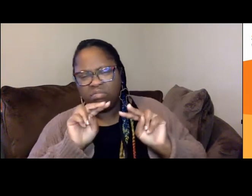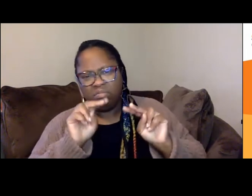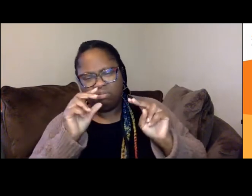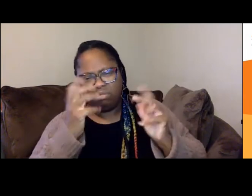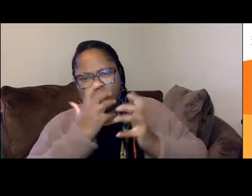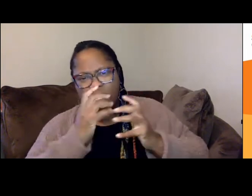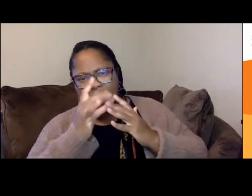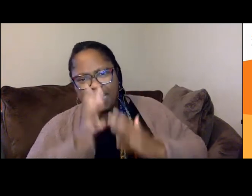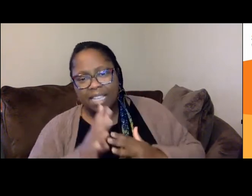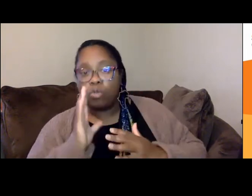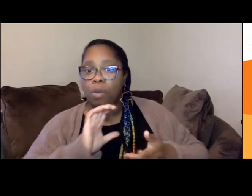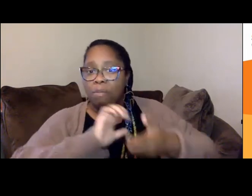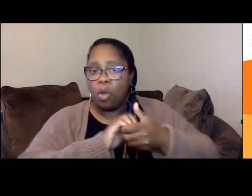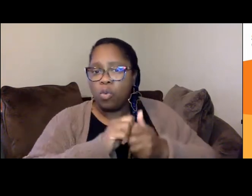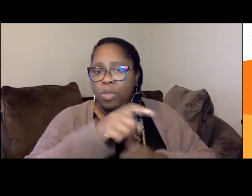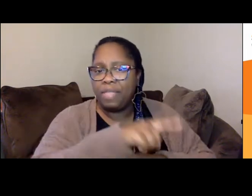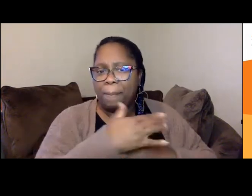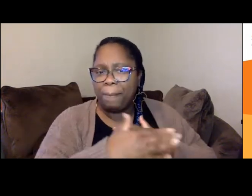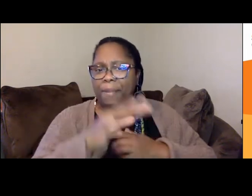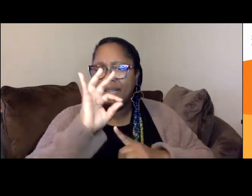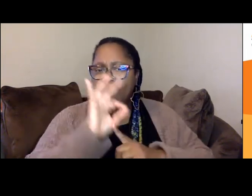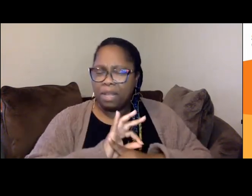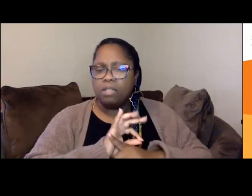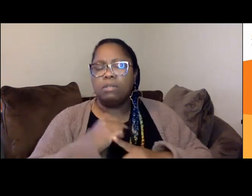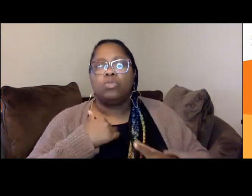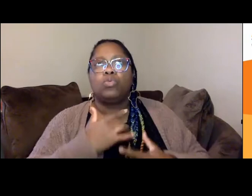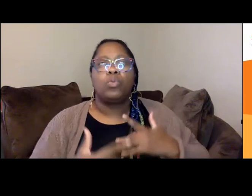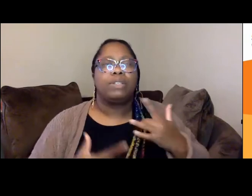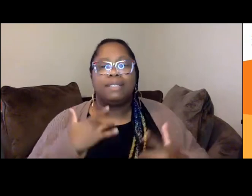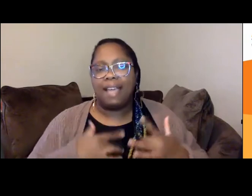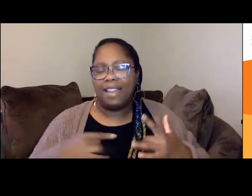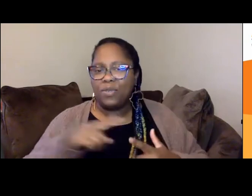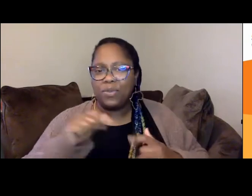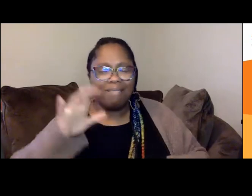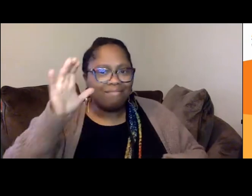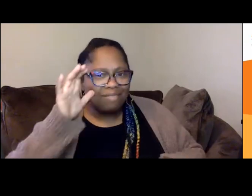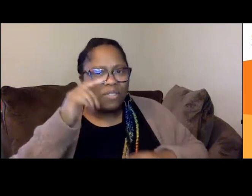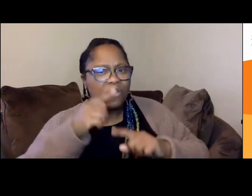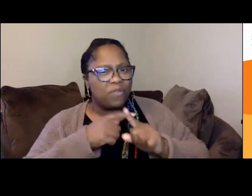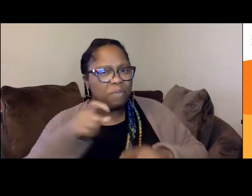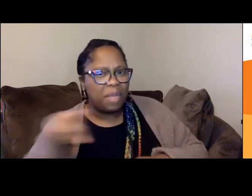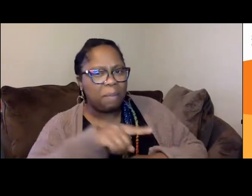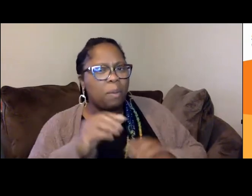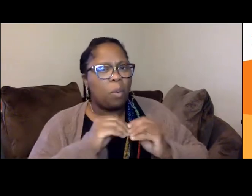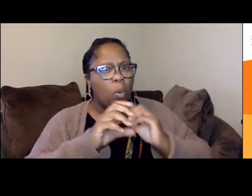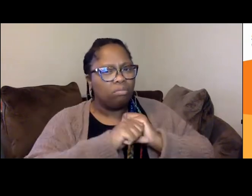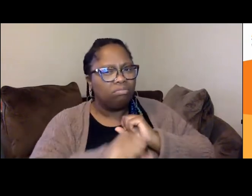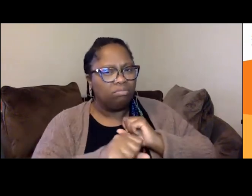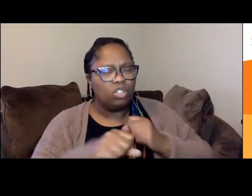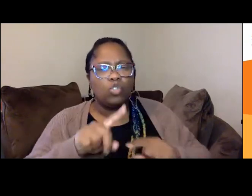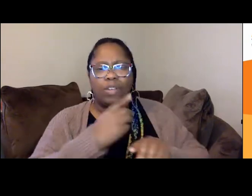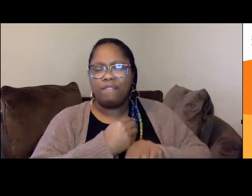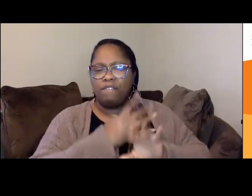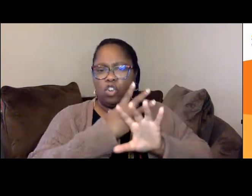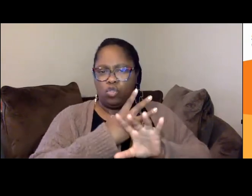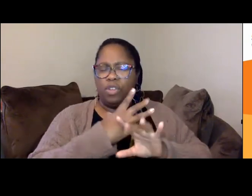partnering with them over the next 9 months. And we're so excited that you will get to hear from them in slightly longer form at our virtual fast pitch